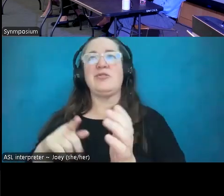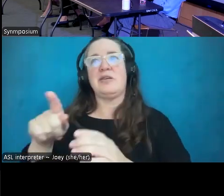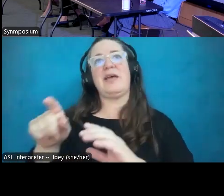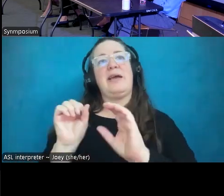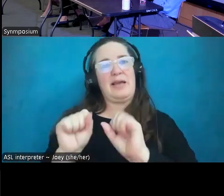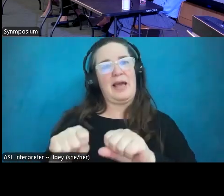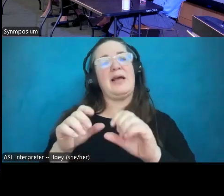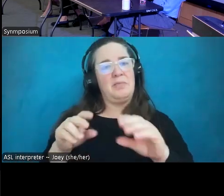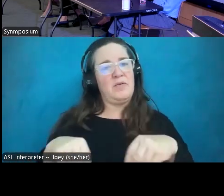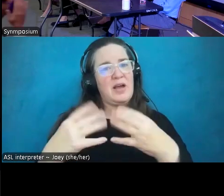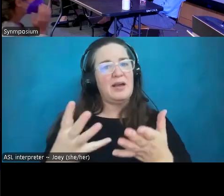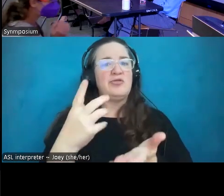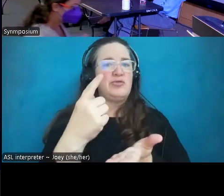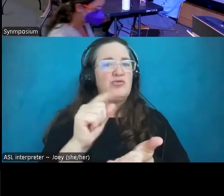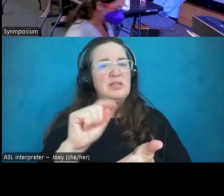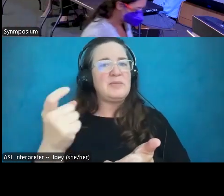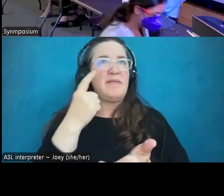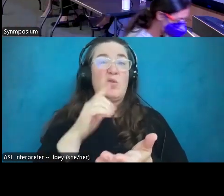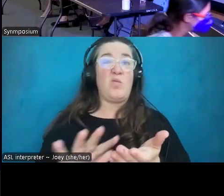the 5-state region. That's my goal.